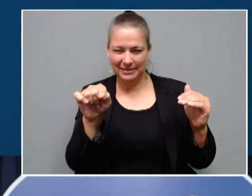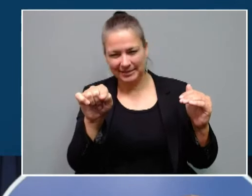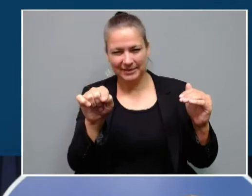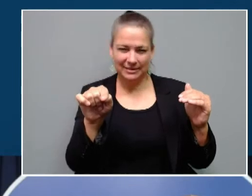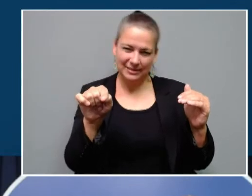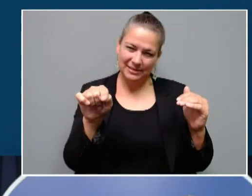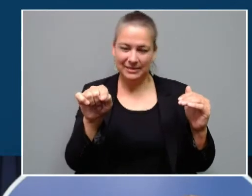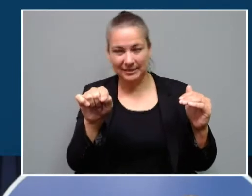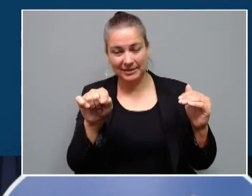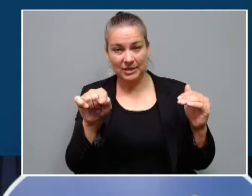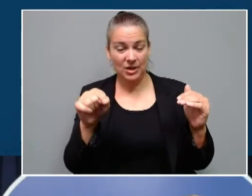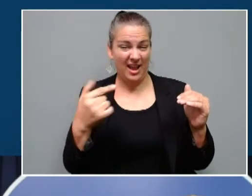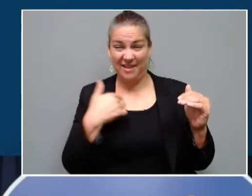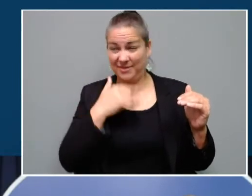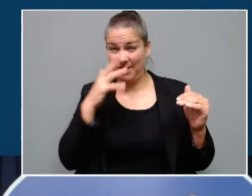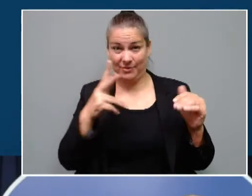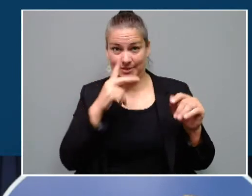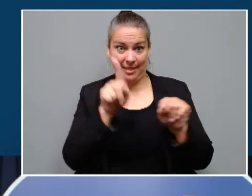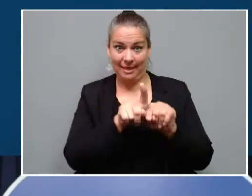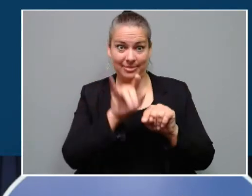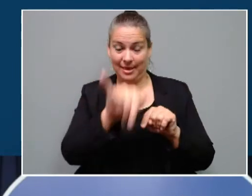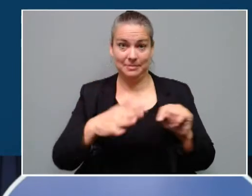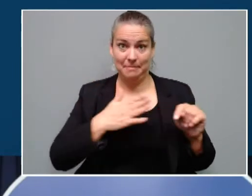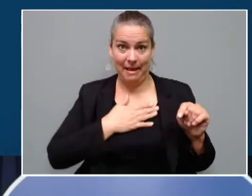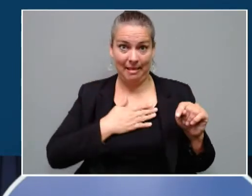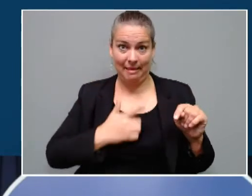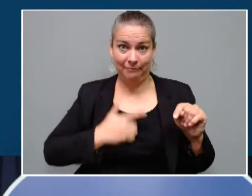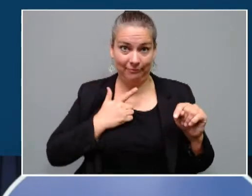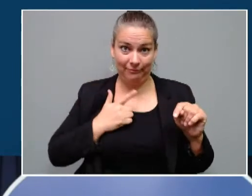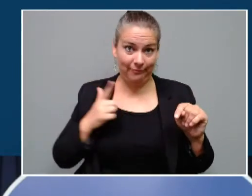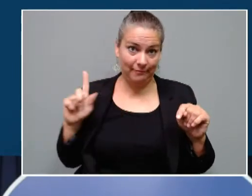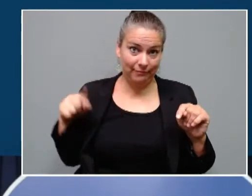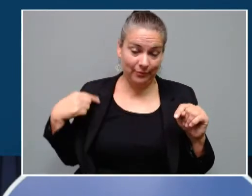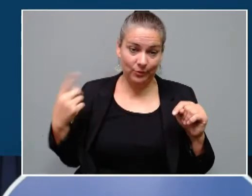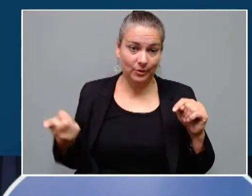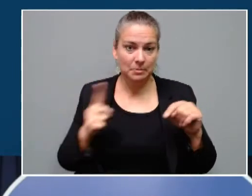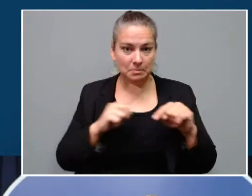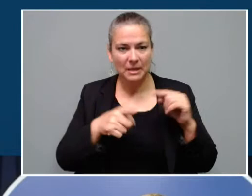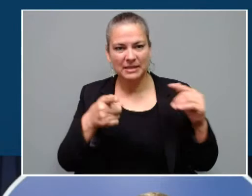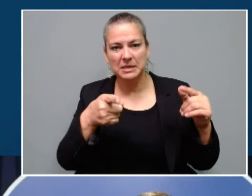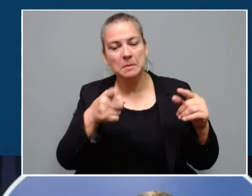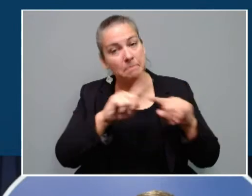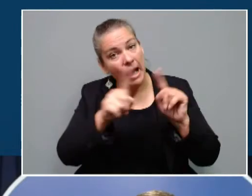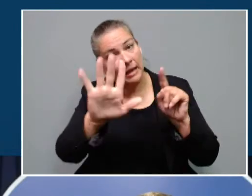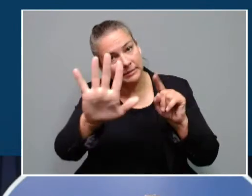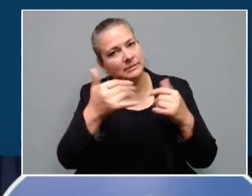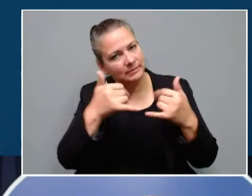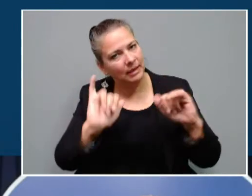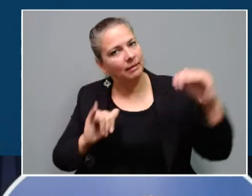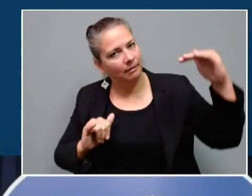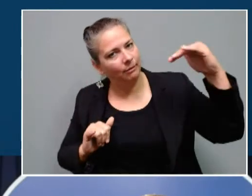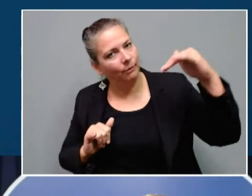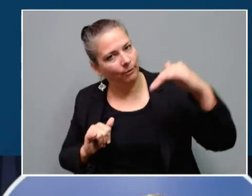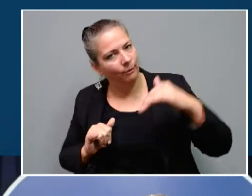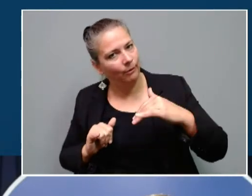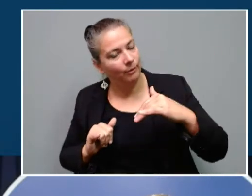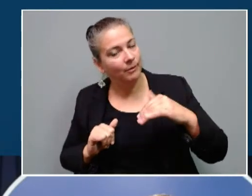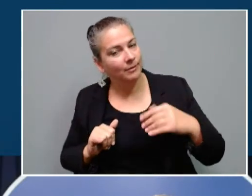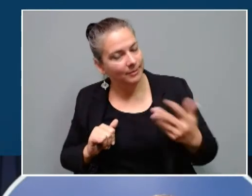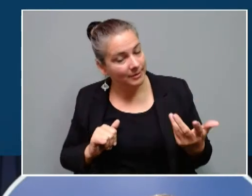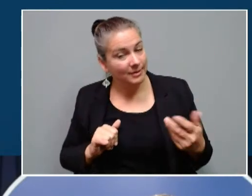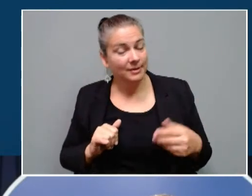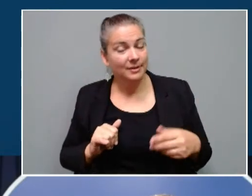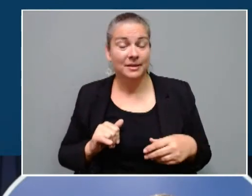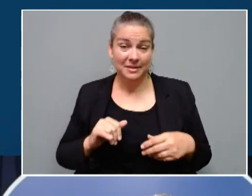my lifetime, but we are seeing a significant downward movement. But that doesn't mean that we aren't still losing